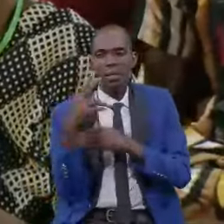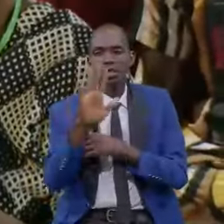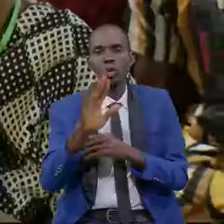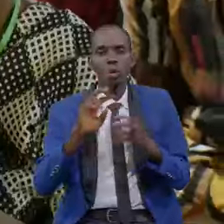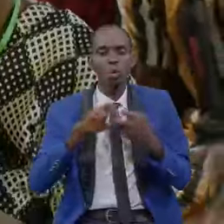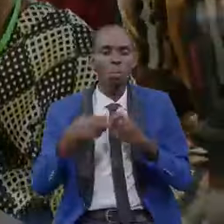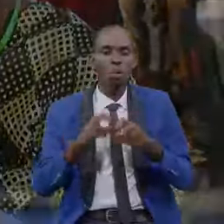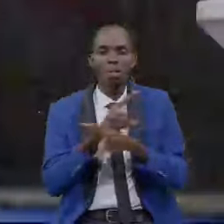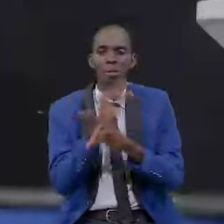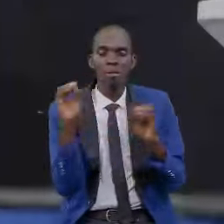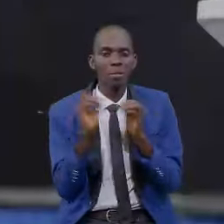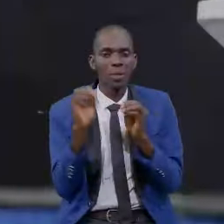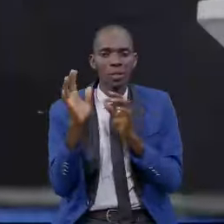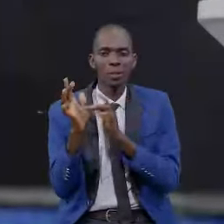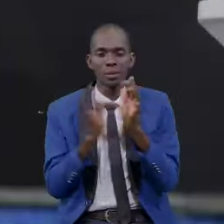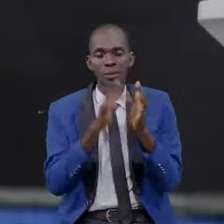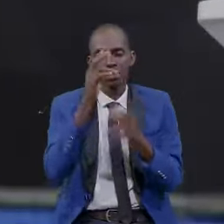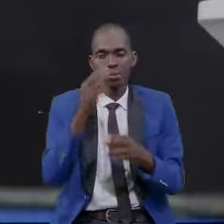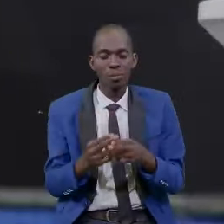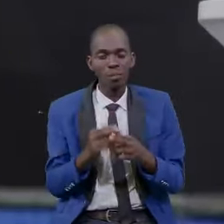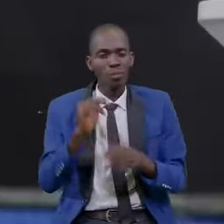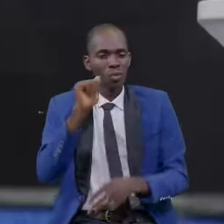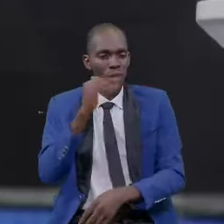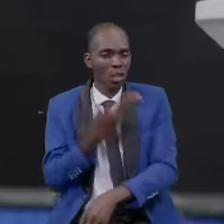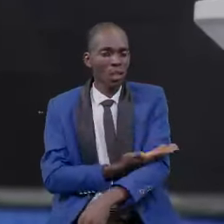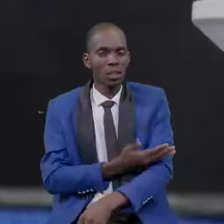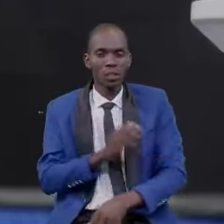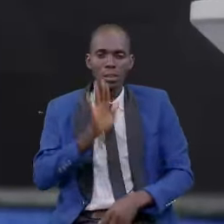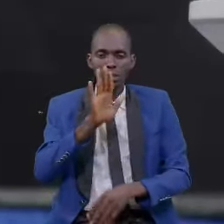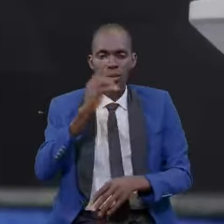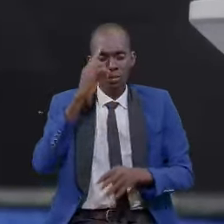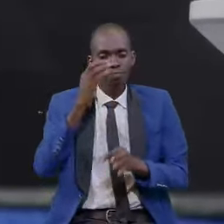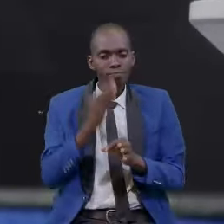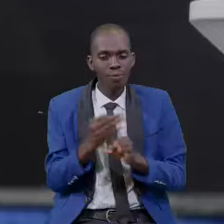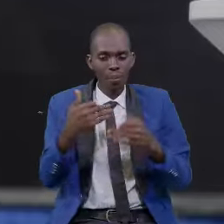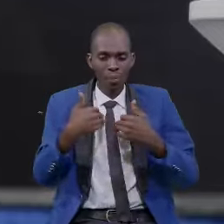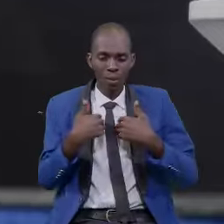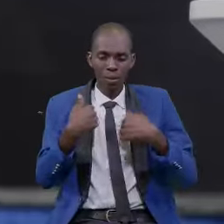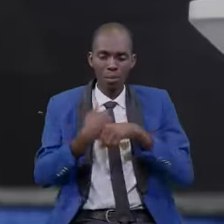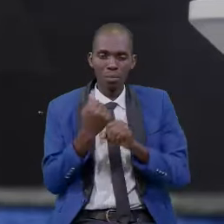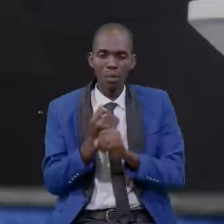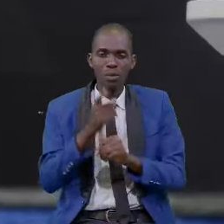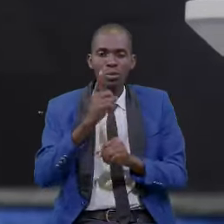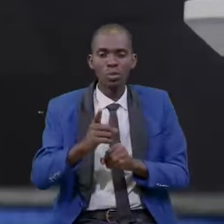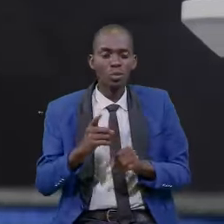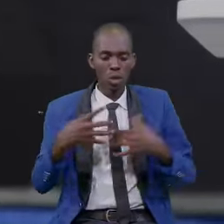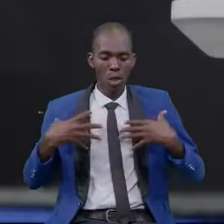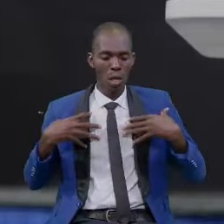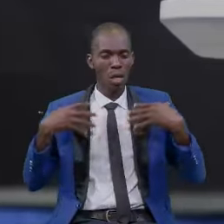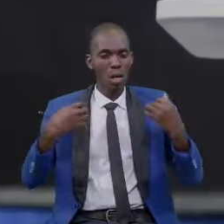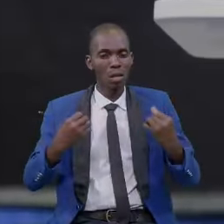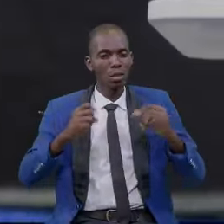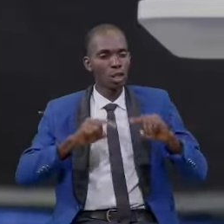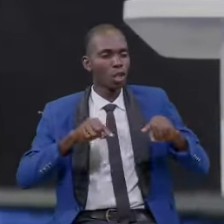Daughter, thy faith has made thee whole. Go in peace and be whole